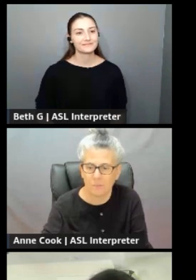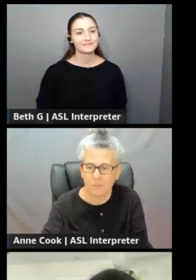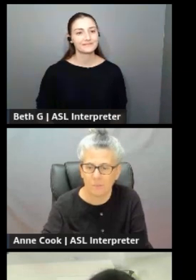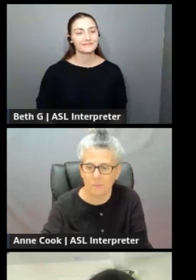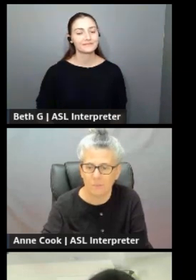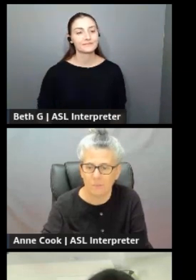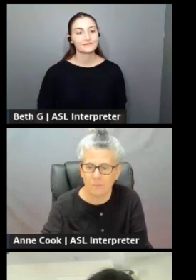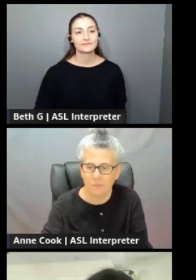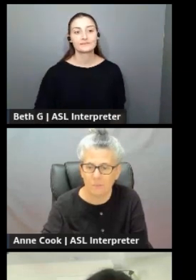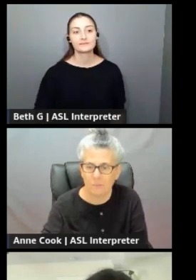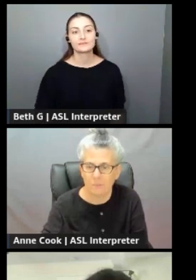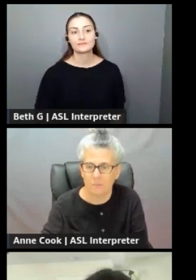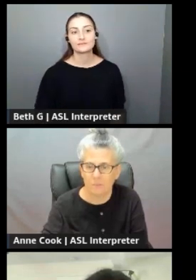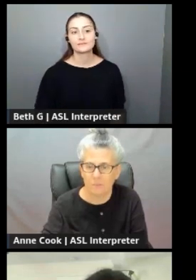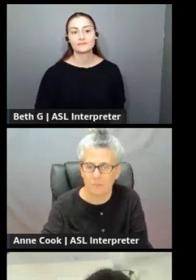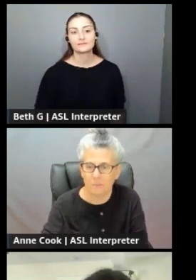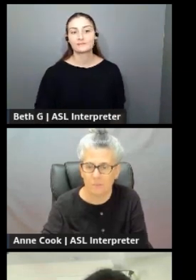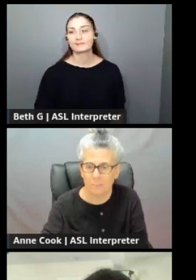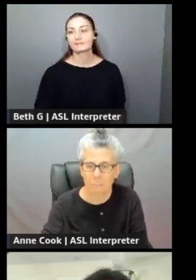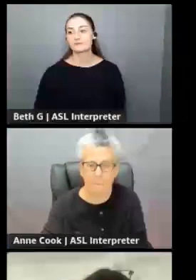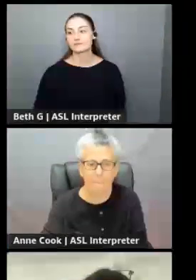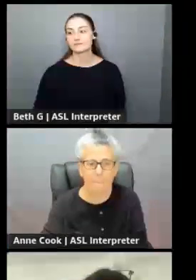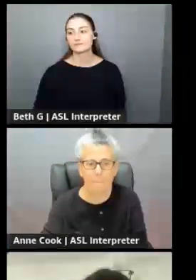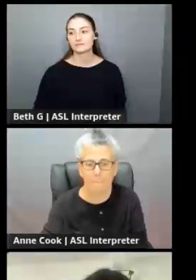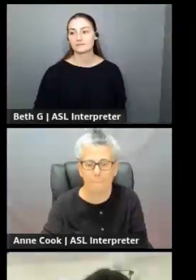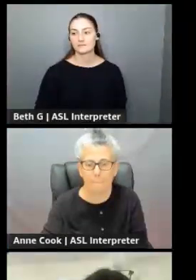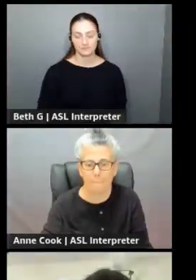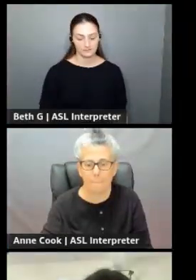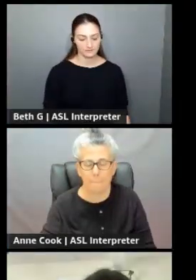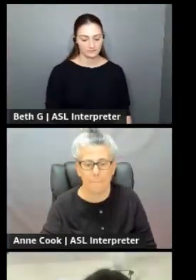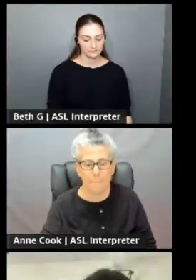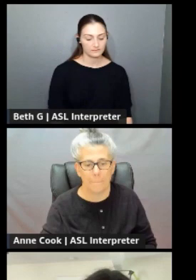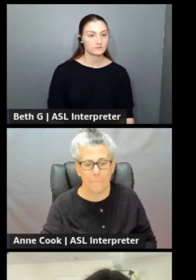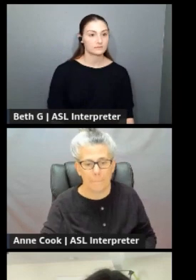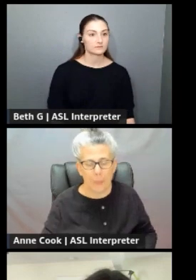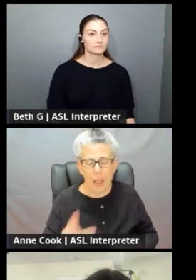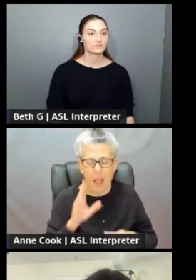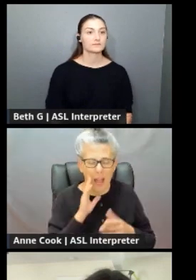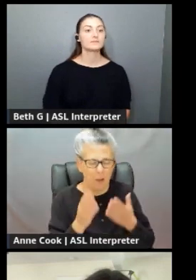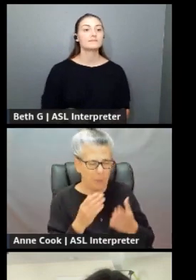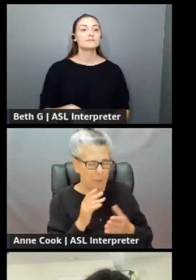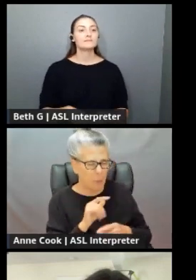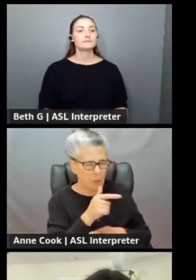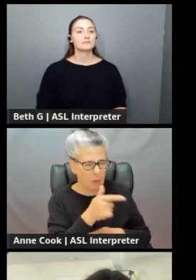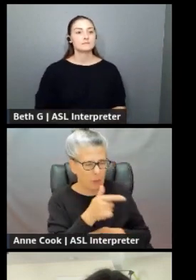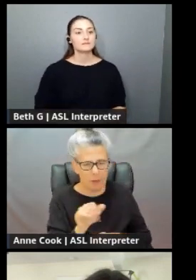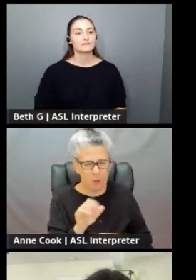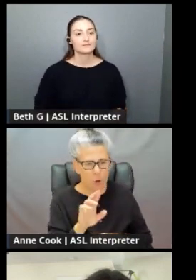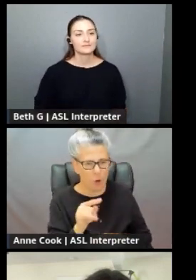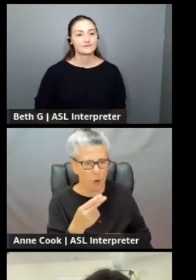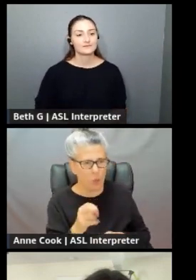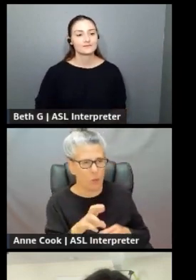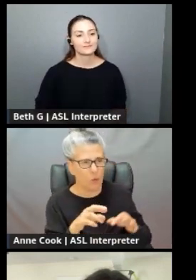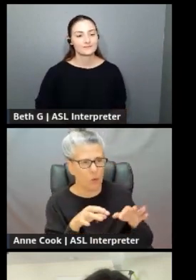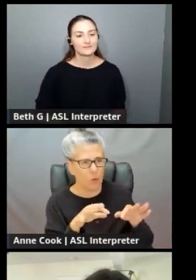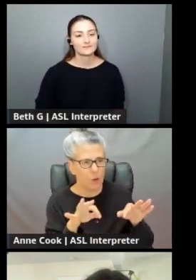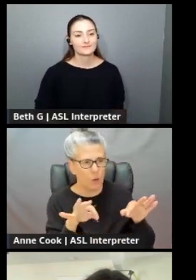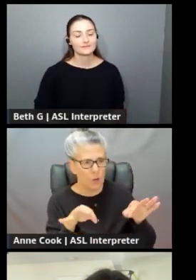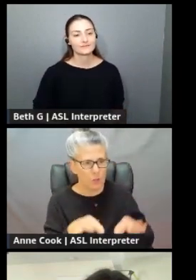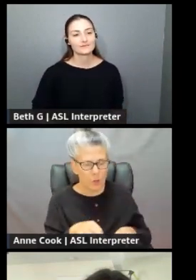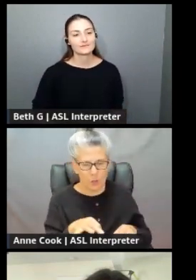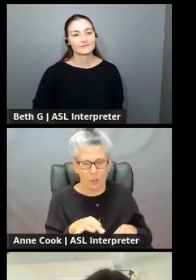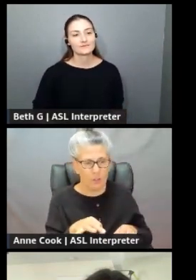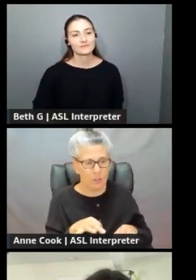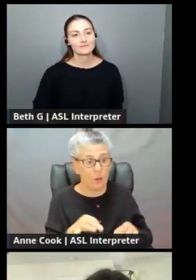Awesome. So I'll not like steal the entire thunder, and I'll probably let Arthur go walk us through the entire demo. But what we have here